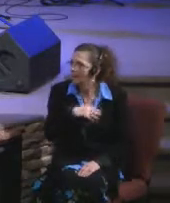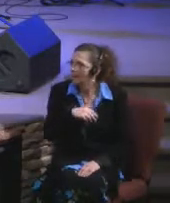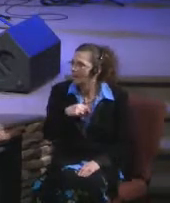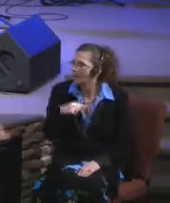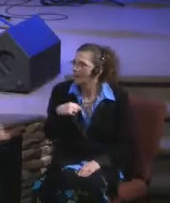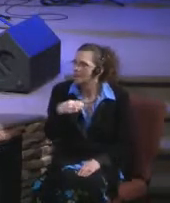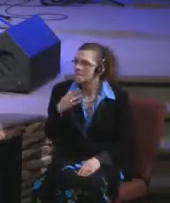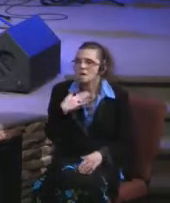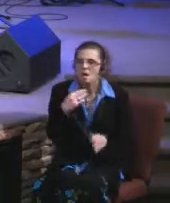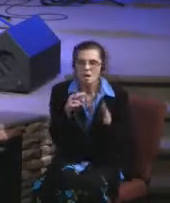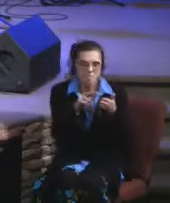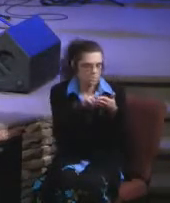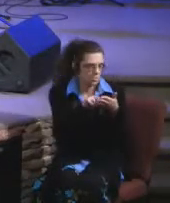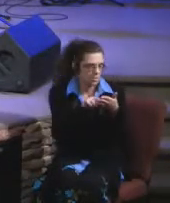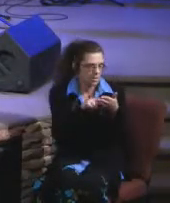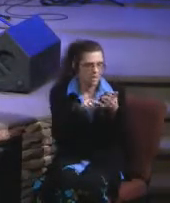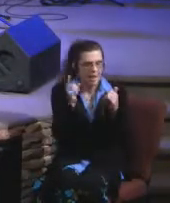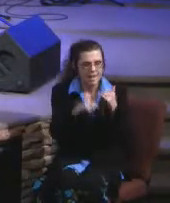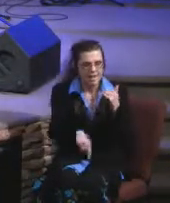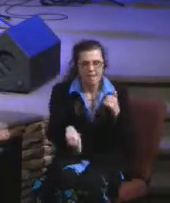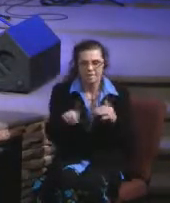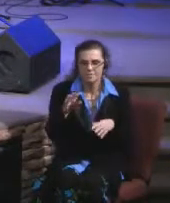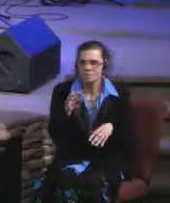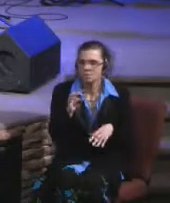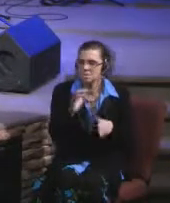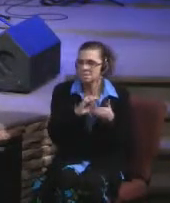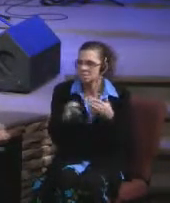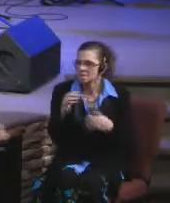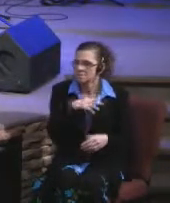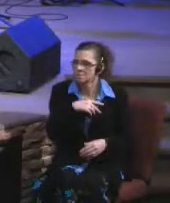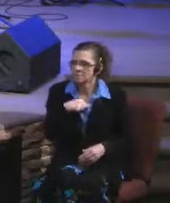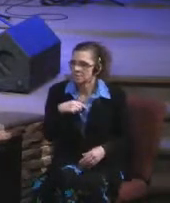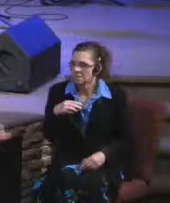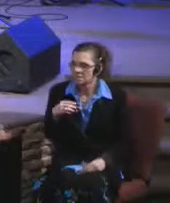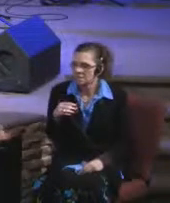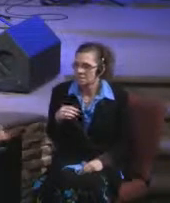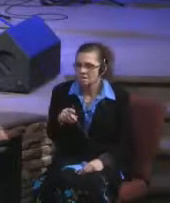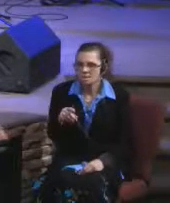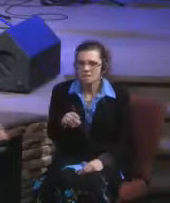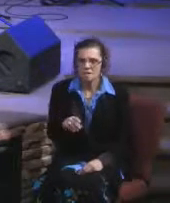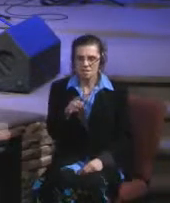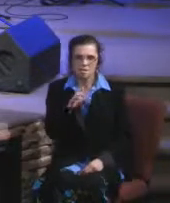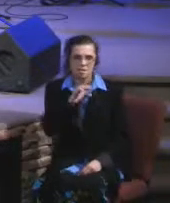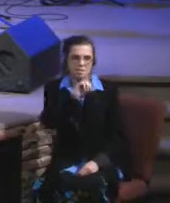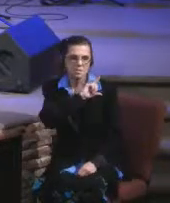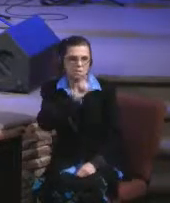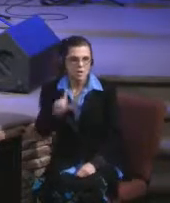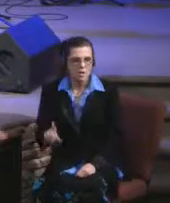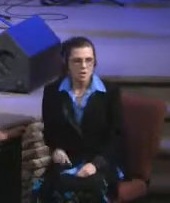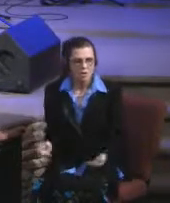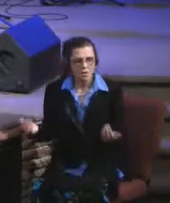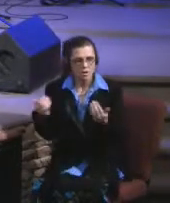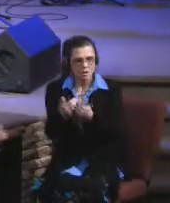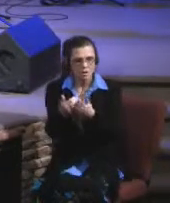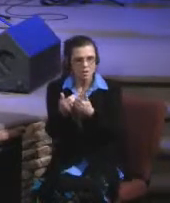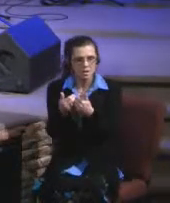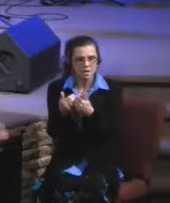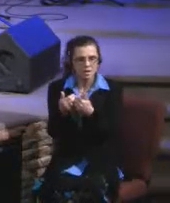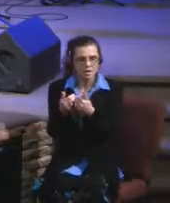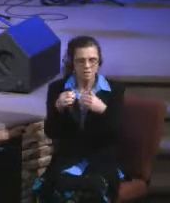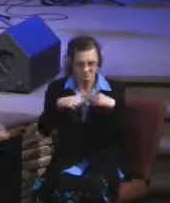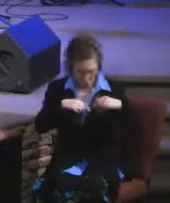I'm gonna read the very last verse in chapter 6. Watch this. So the Lord was with Joshua, and his fame was